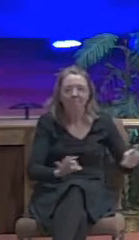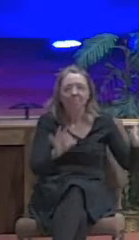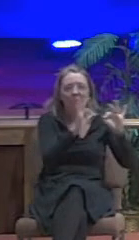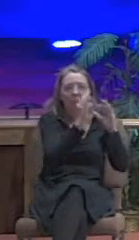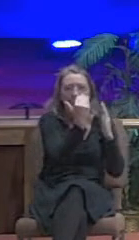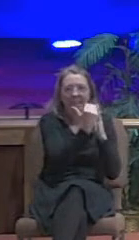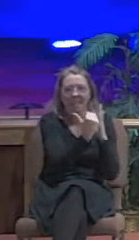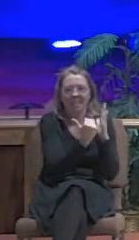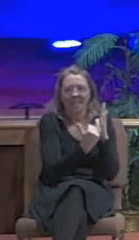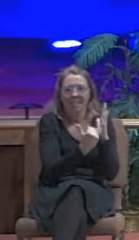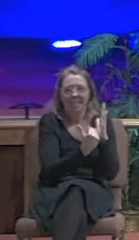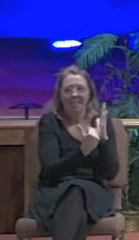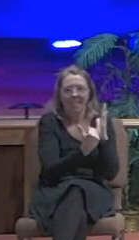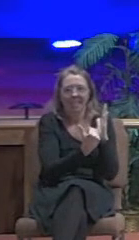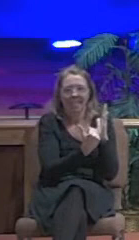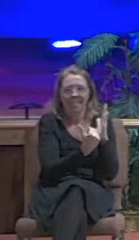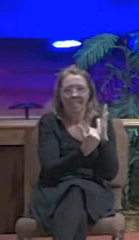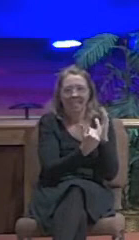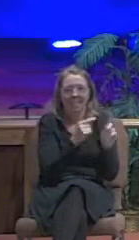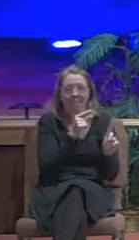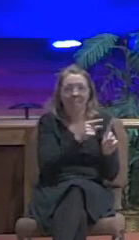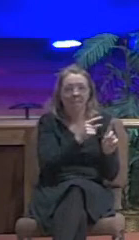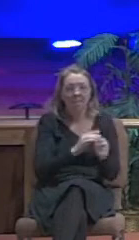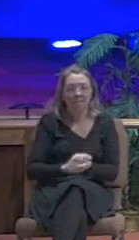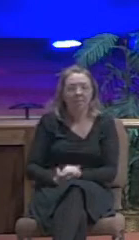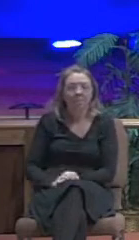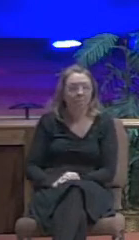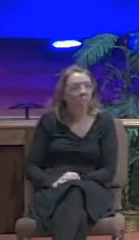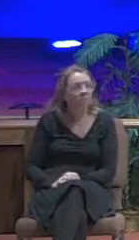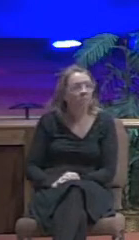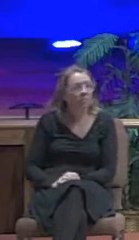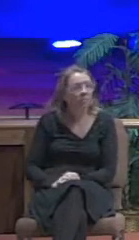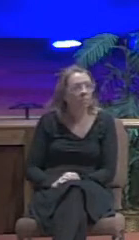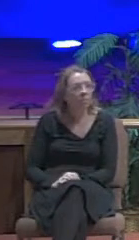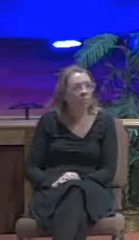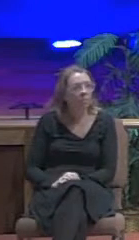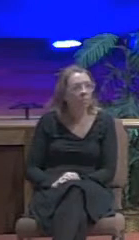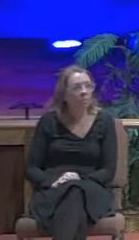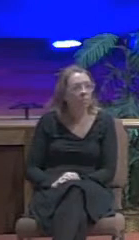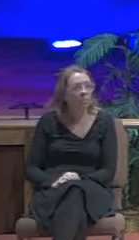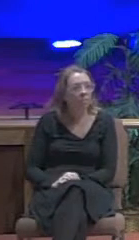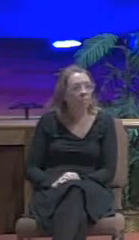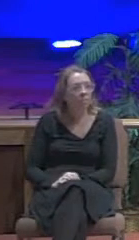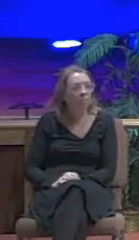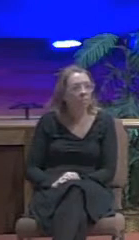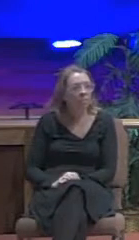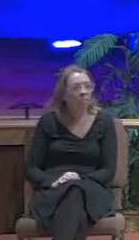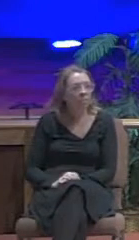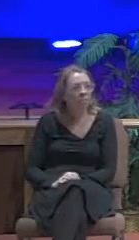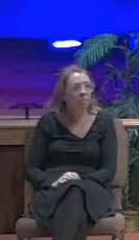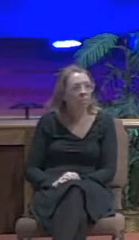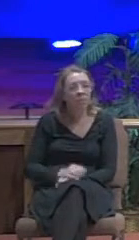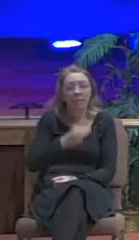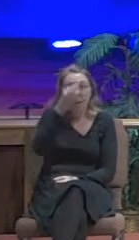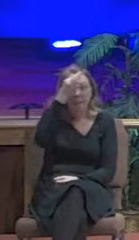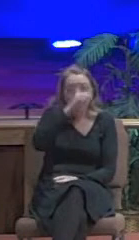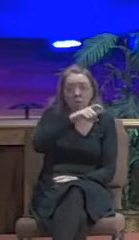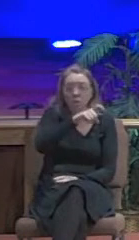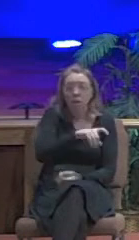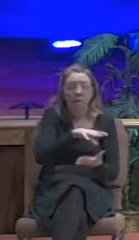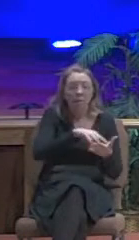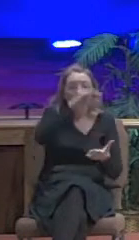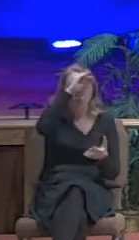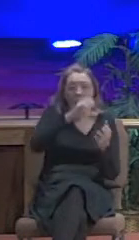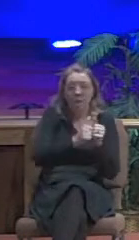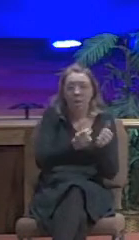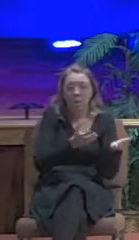effort. And that's how I have a meek spirit. He said, Patrick, until you learn to serve, you'll never learn